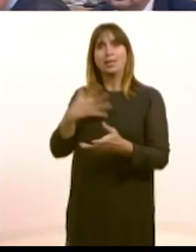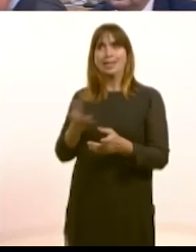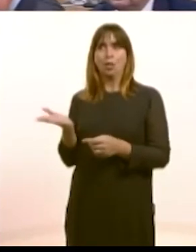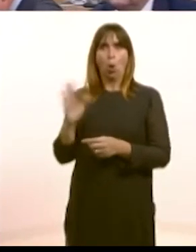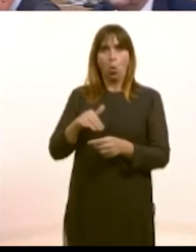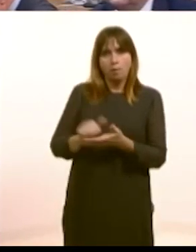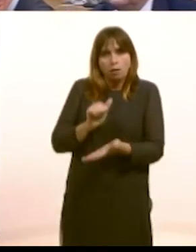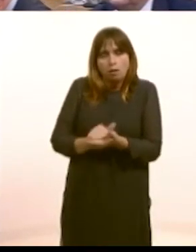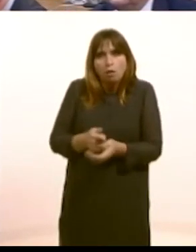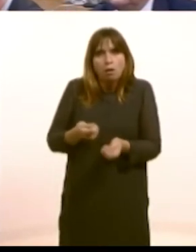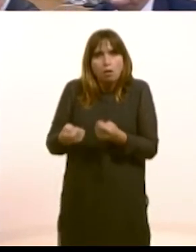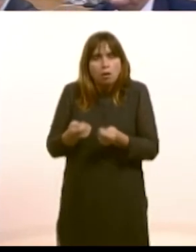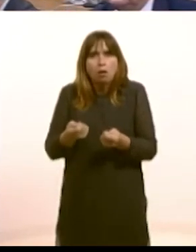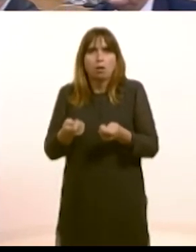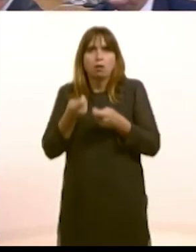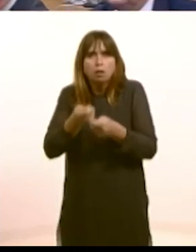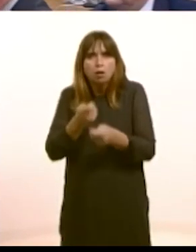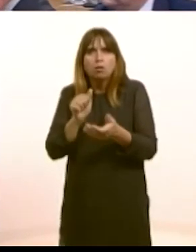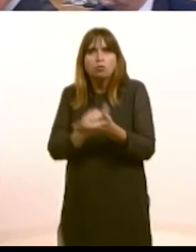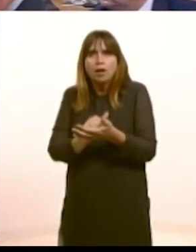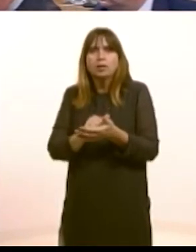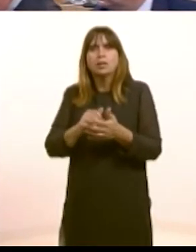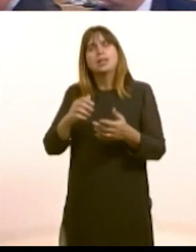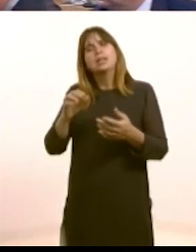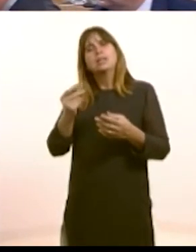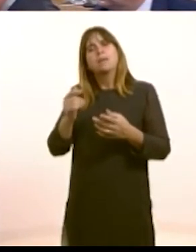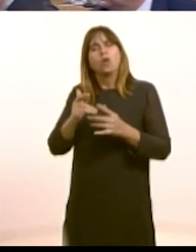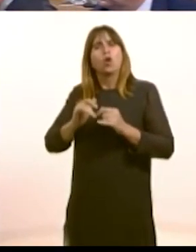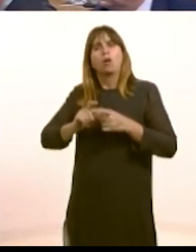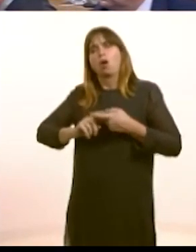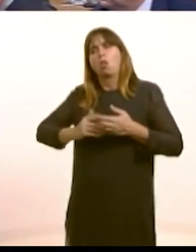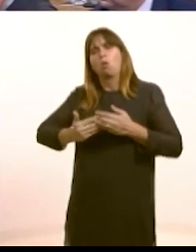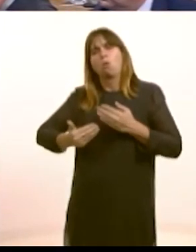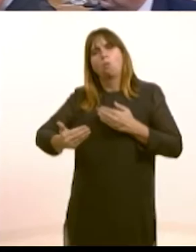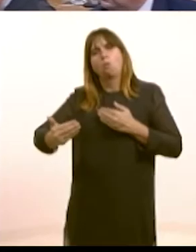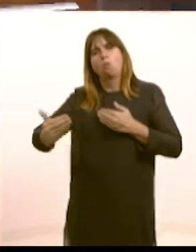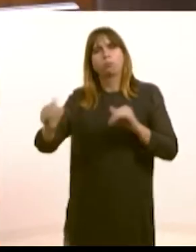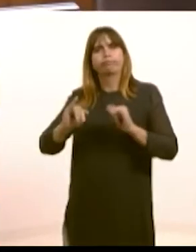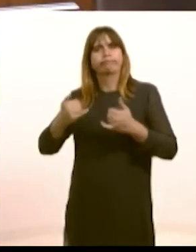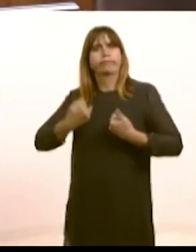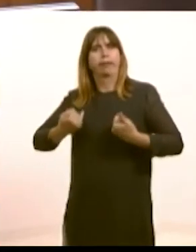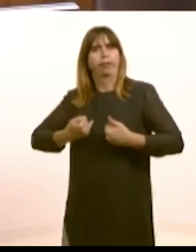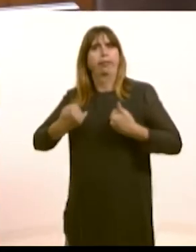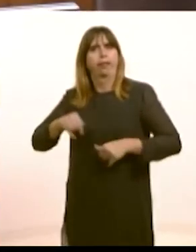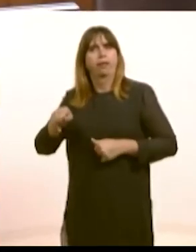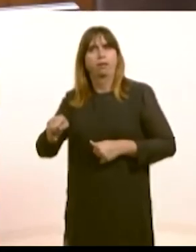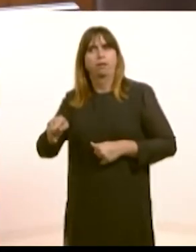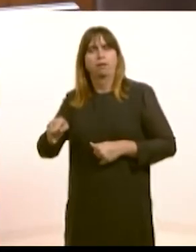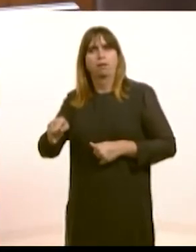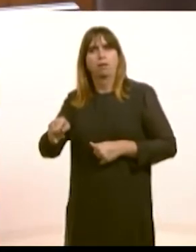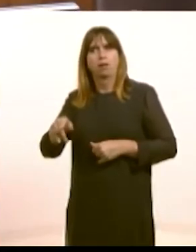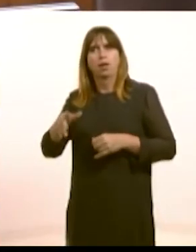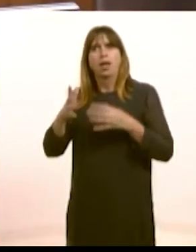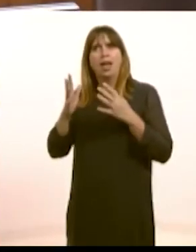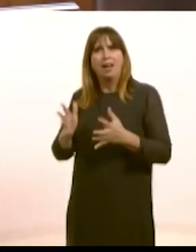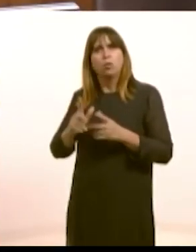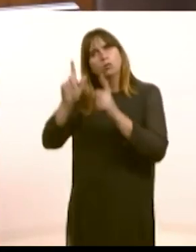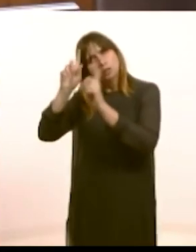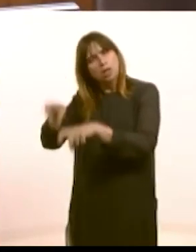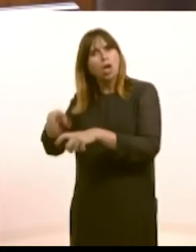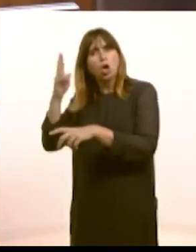and reablement, very important, obviously. Support for chronic conditions as well, so that people with chronic conditions don't have to continually go back to